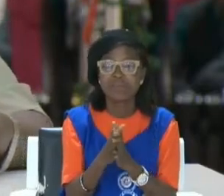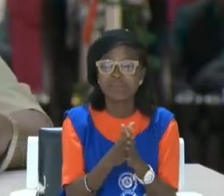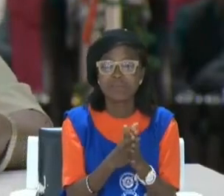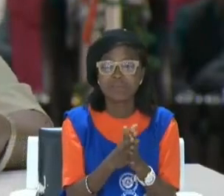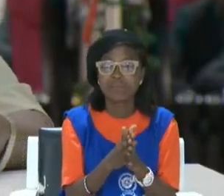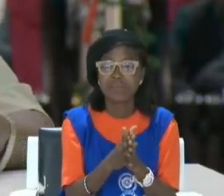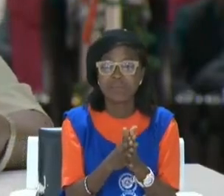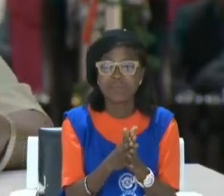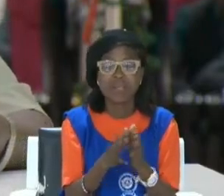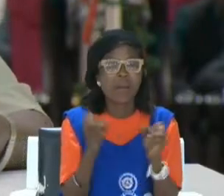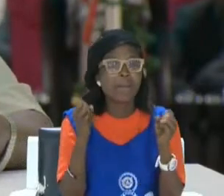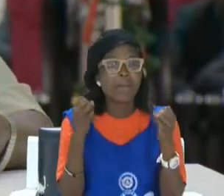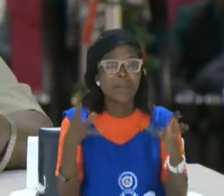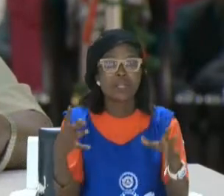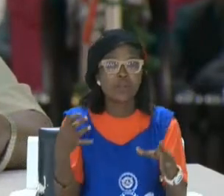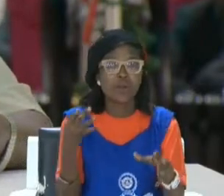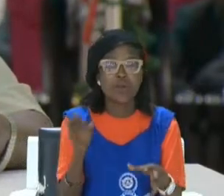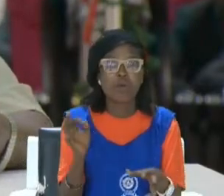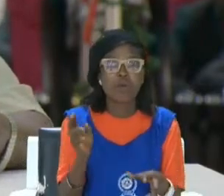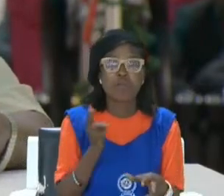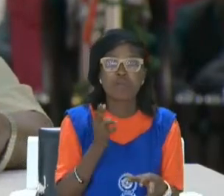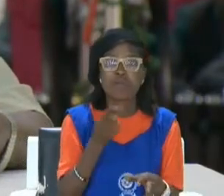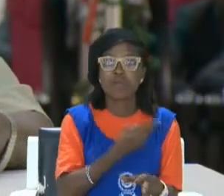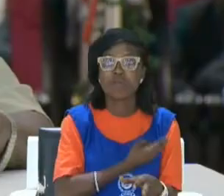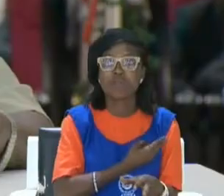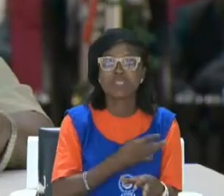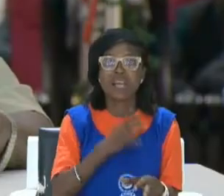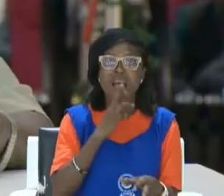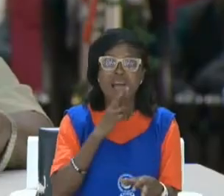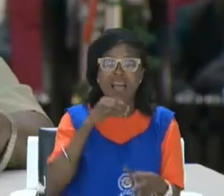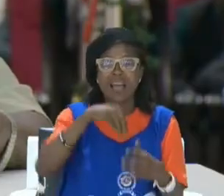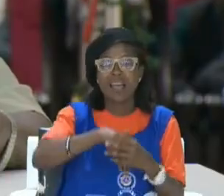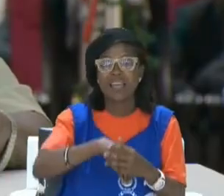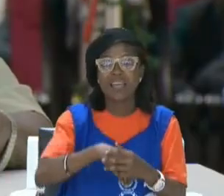You know, many of us are in bondage